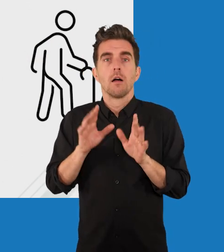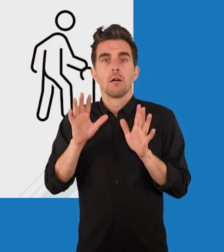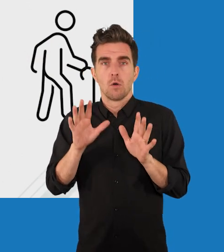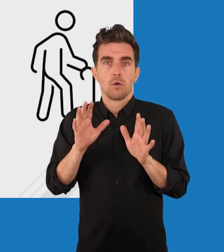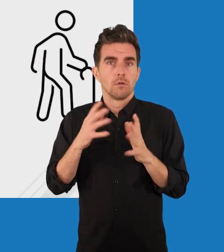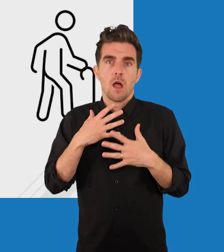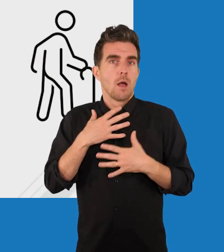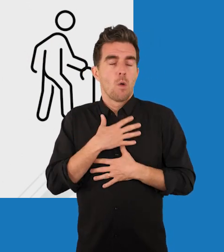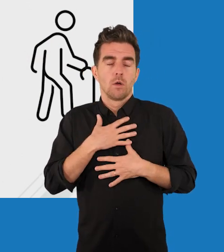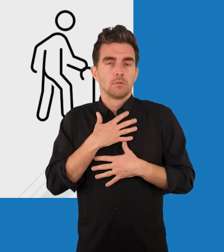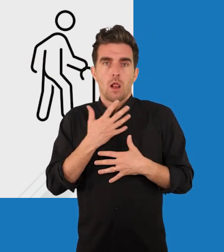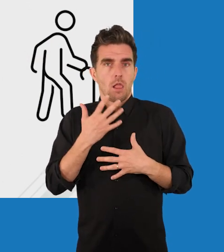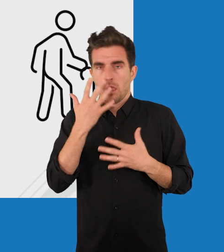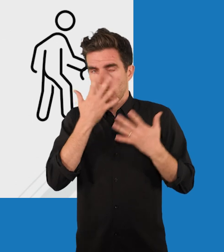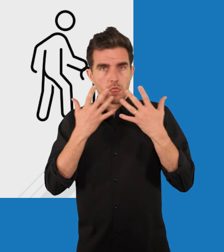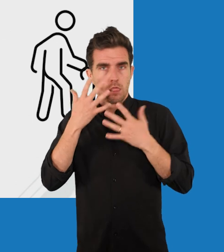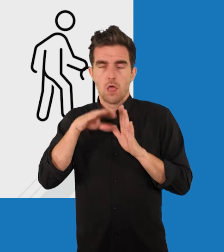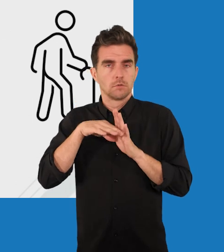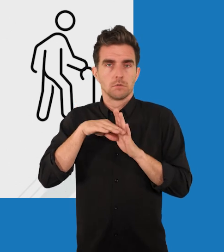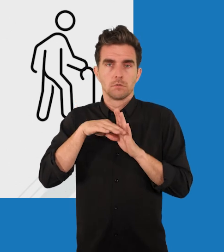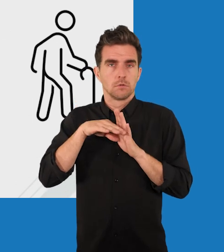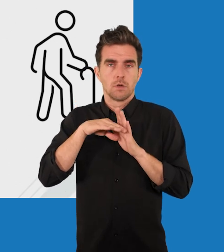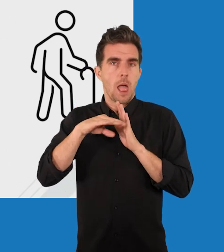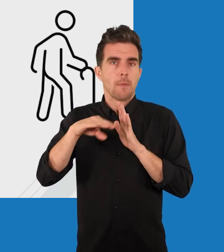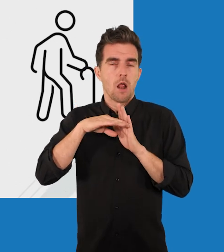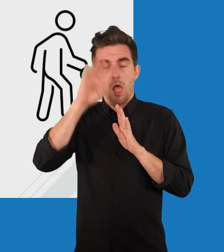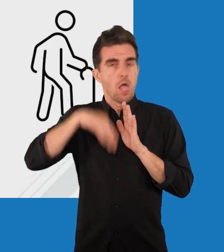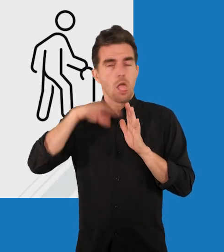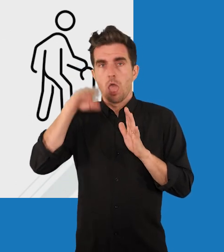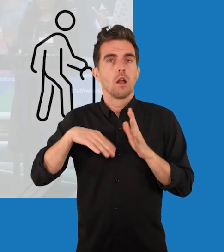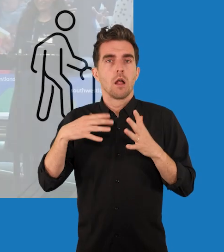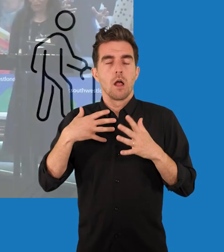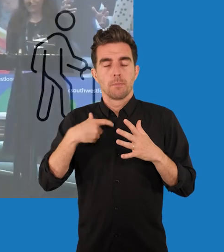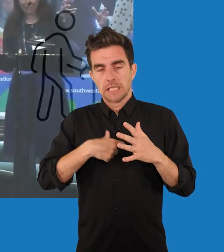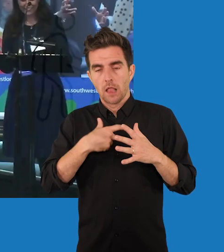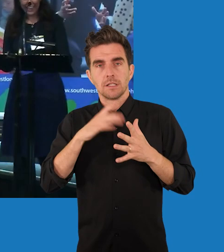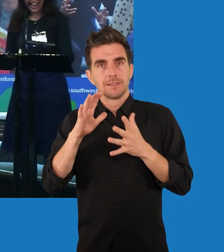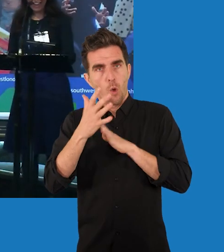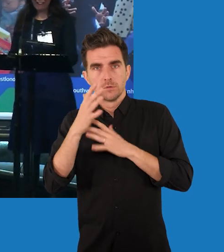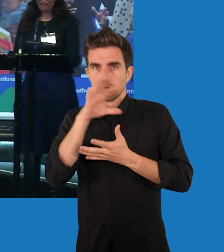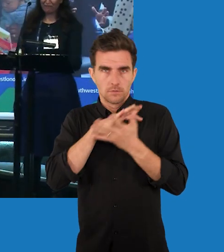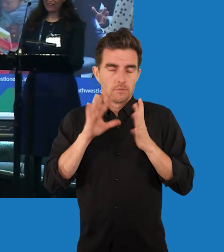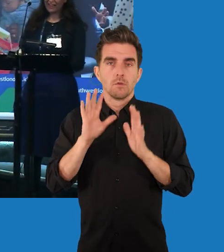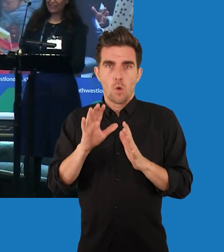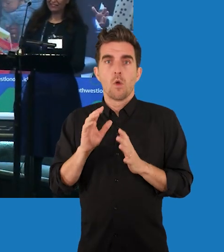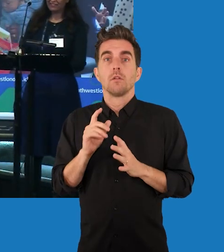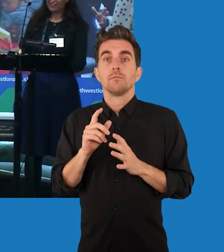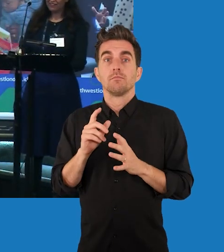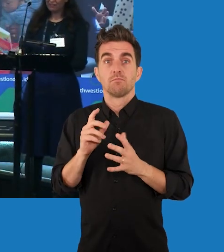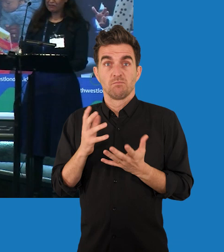diagnosed some years earlier with emotionally unstable personality disorder. Yeah, got that right.